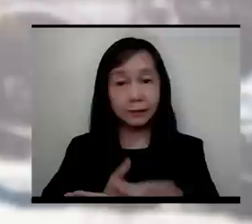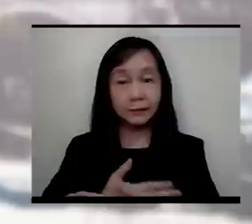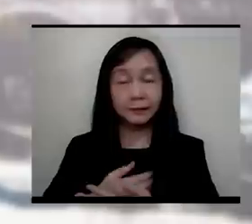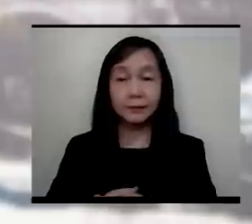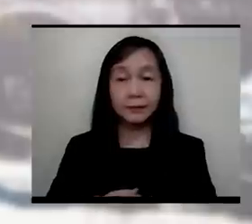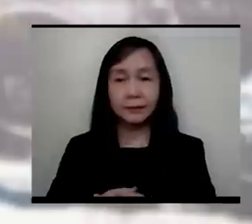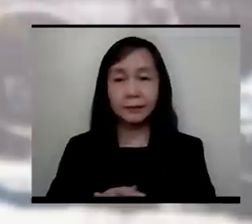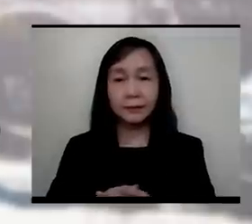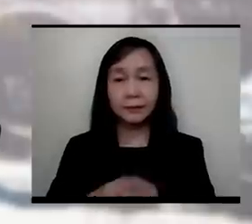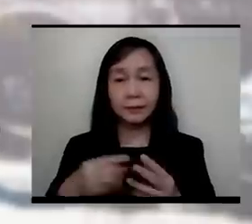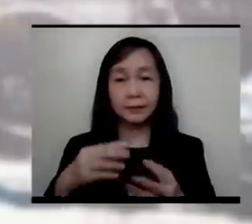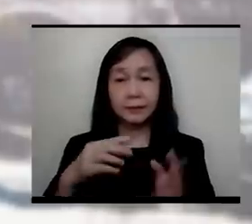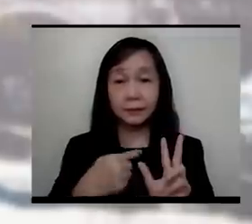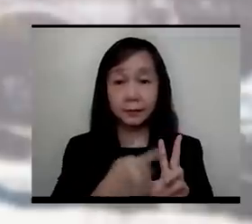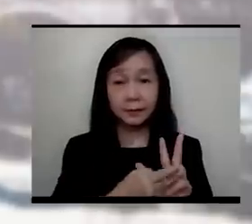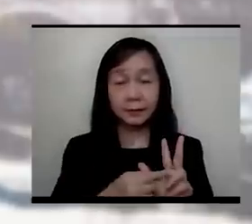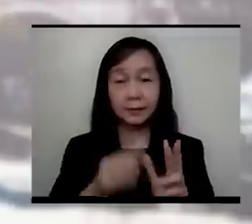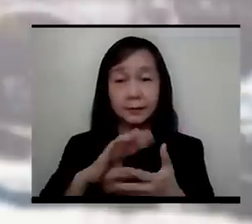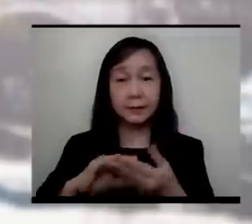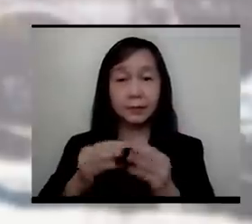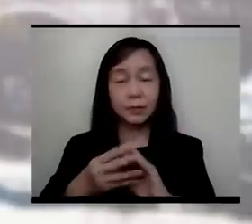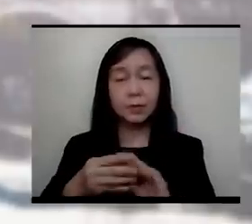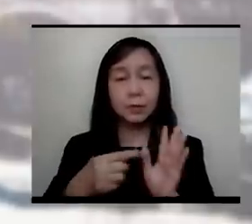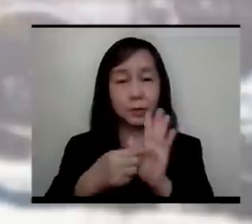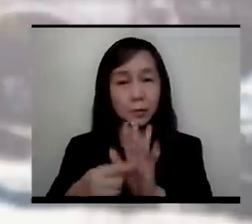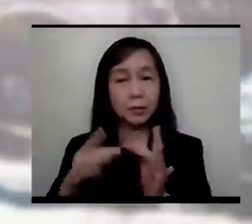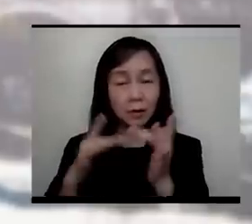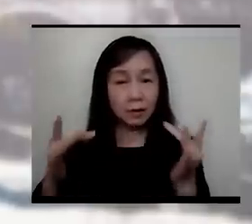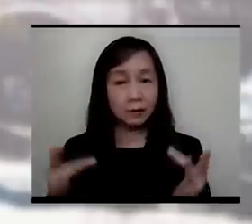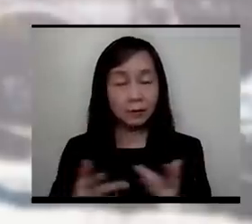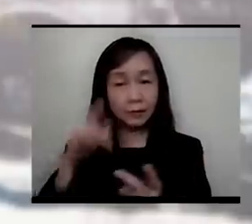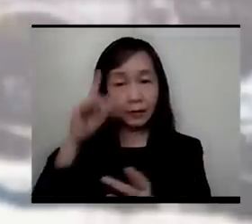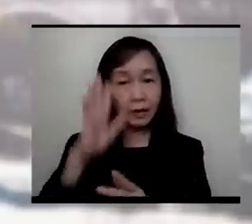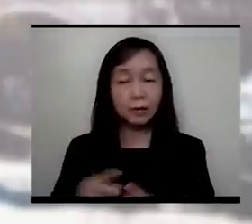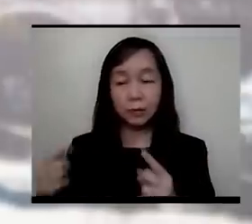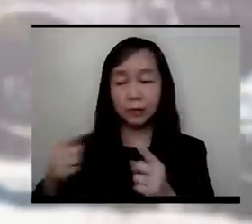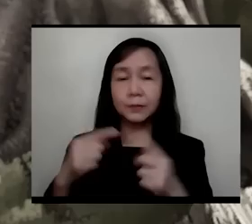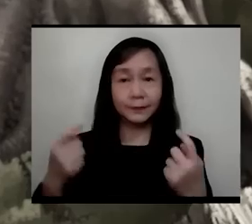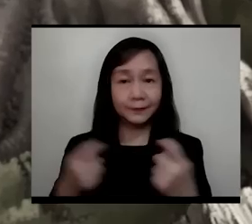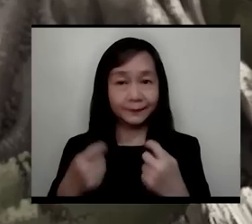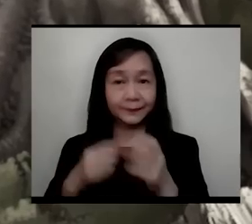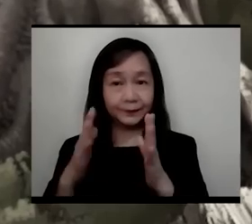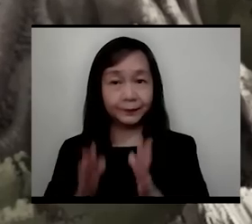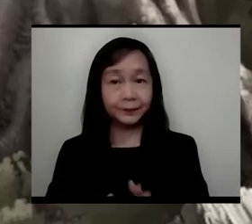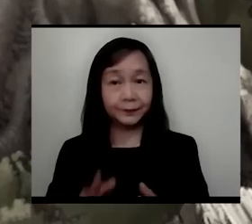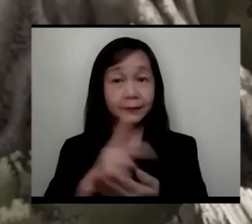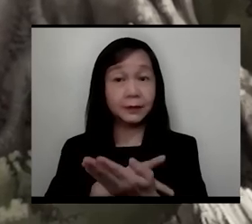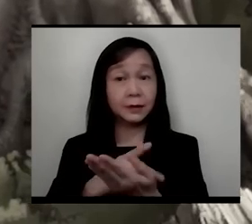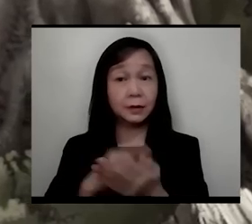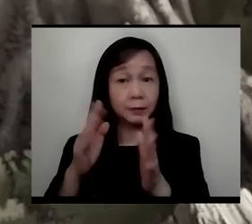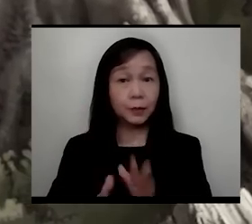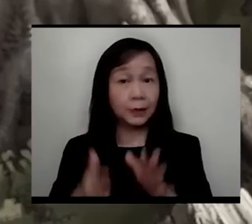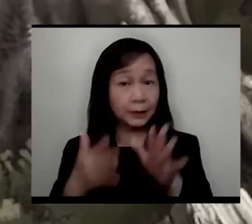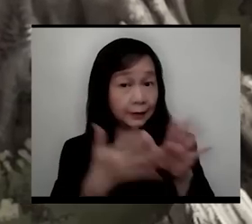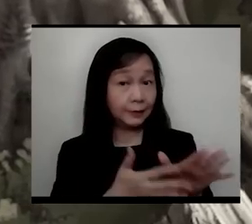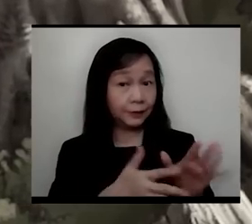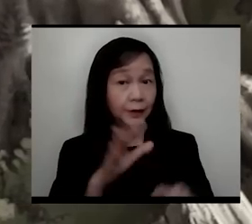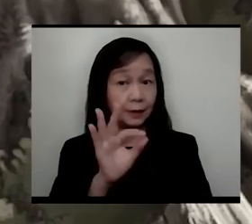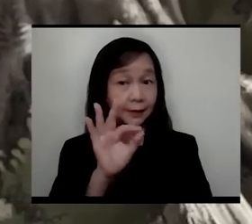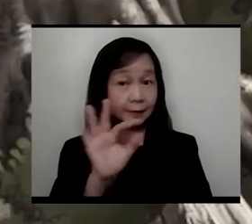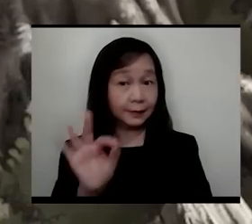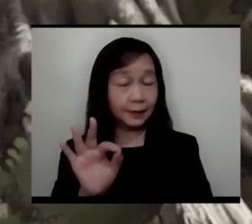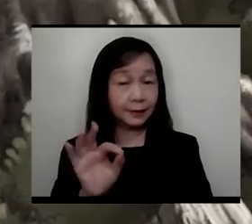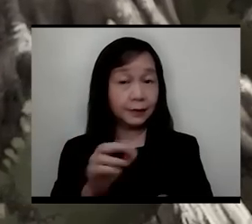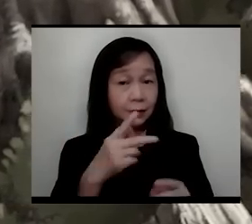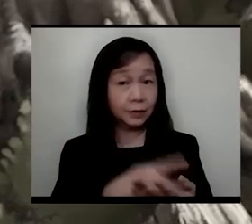Each of these parables shows us the heart of God towards sinners. The shepherd would leave the 99